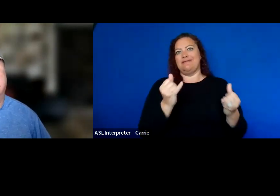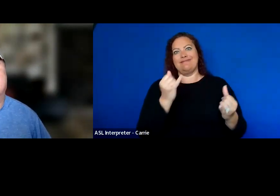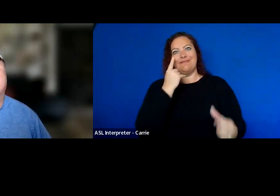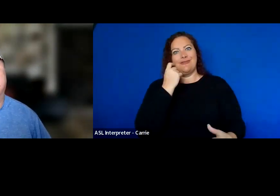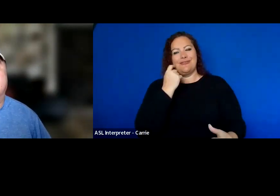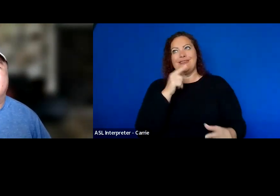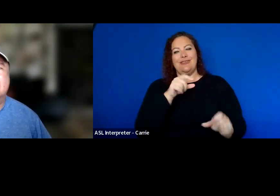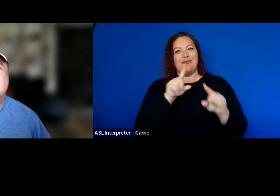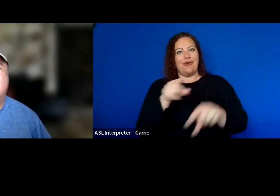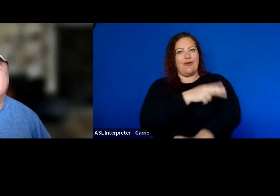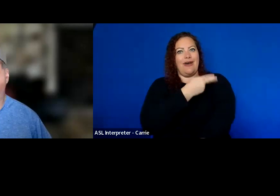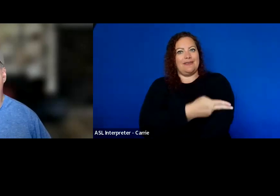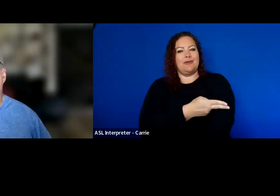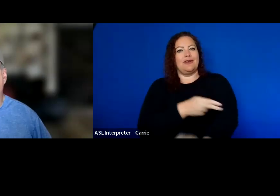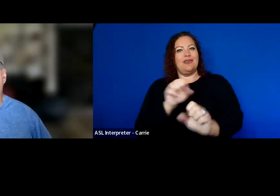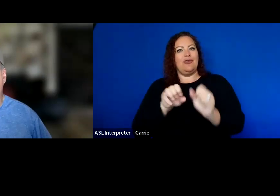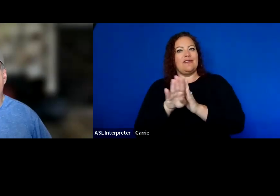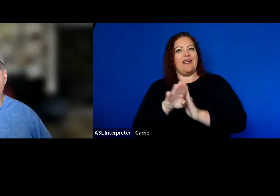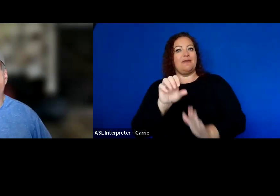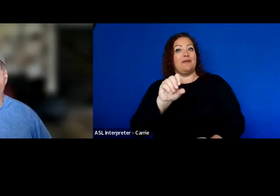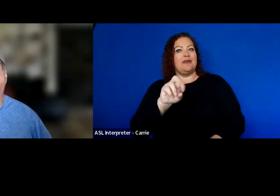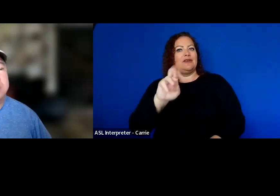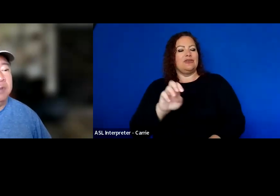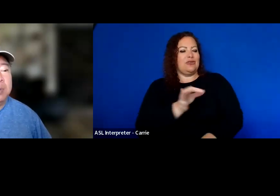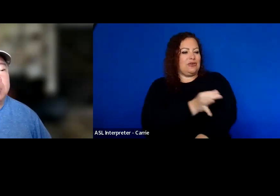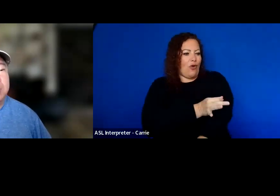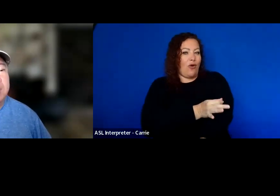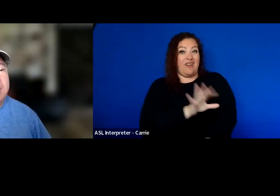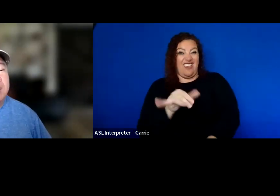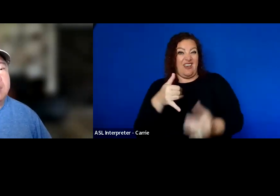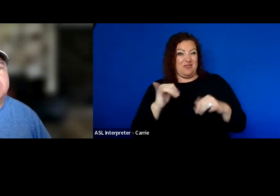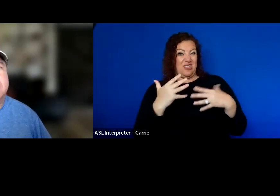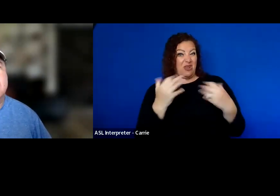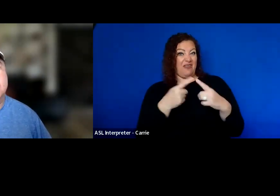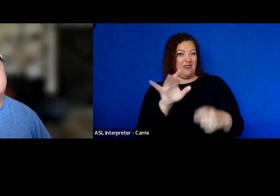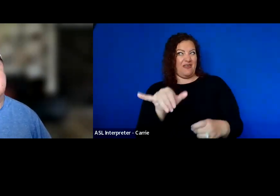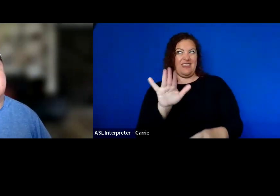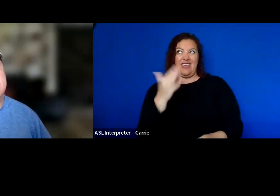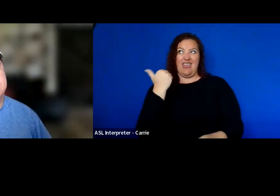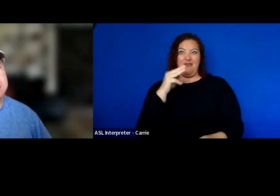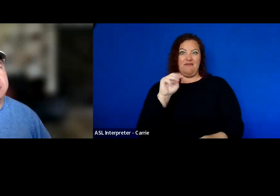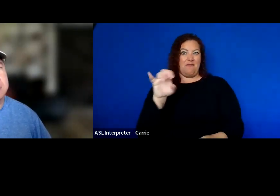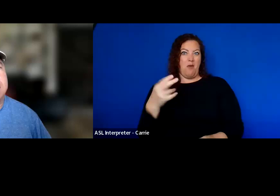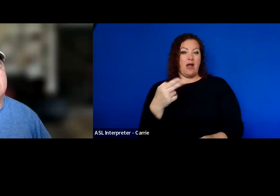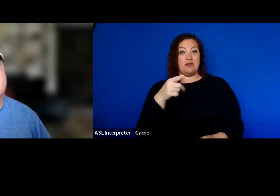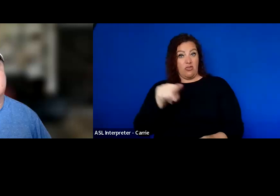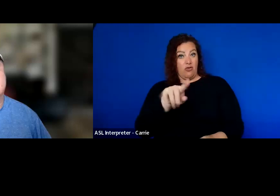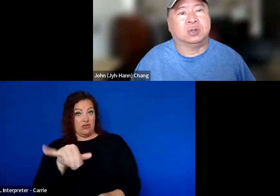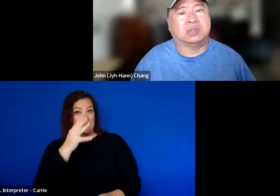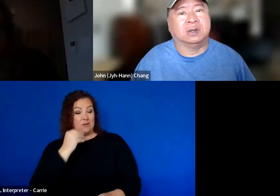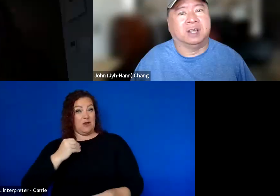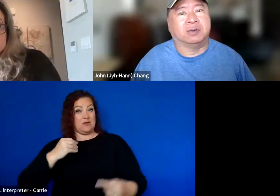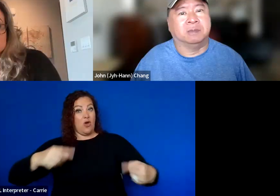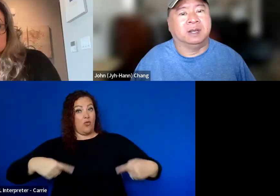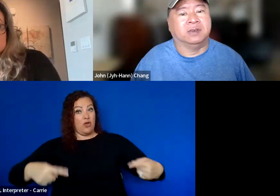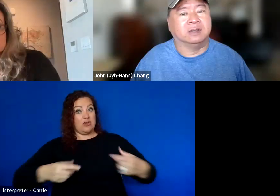still recovering from that. And that was in March. So those of you who are been in a wheelchair most